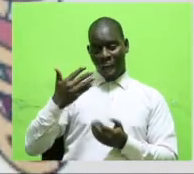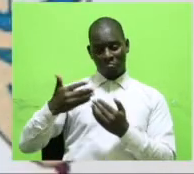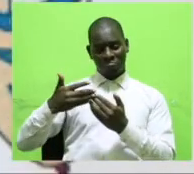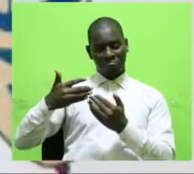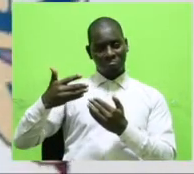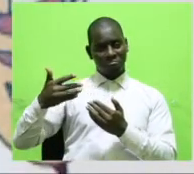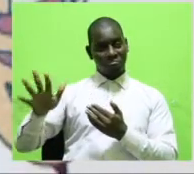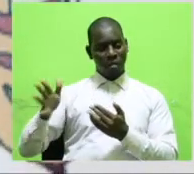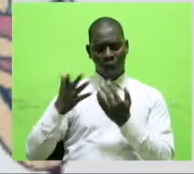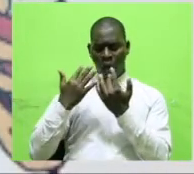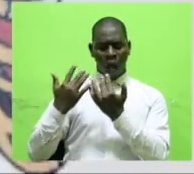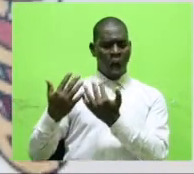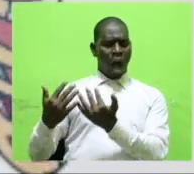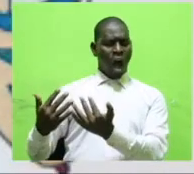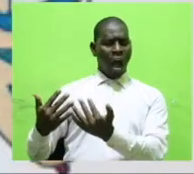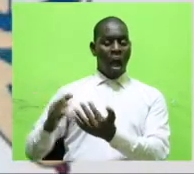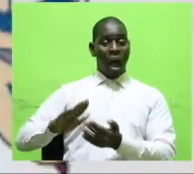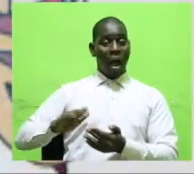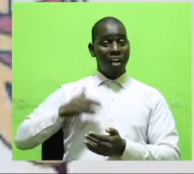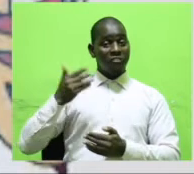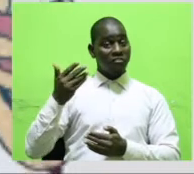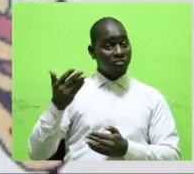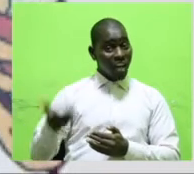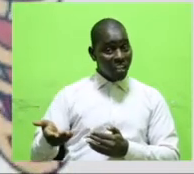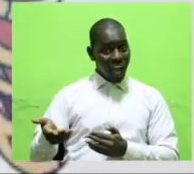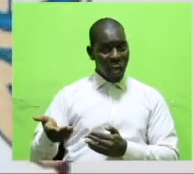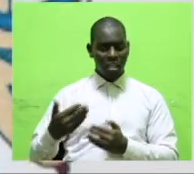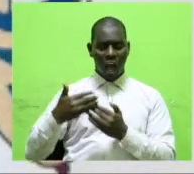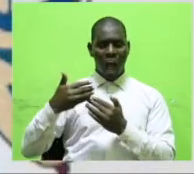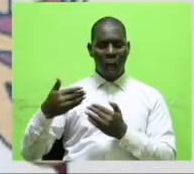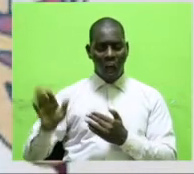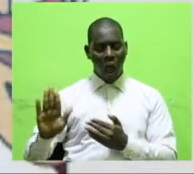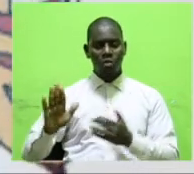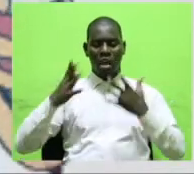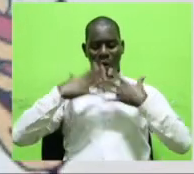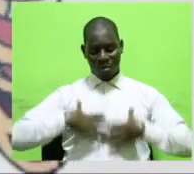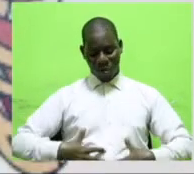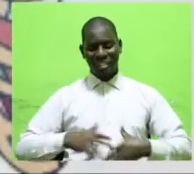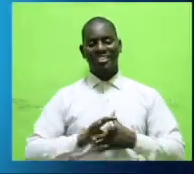lungs through the system of trachea and finally out of the body.